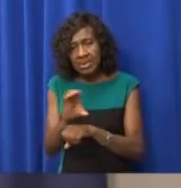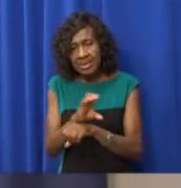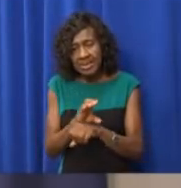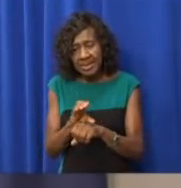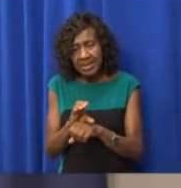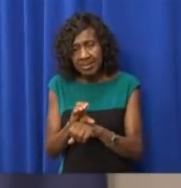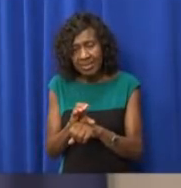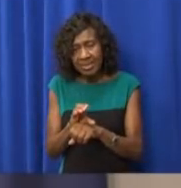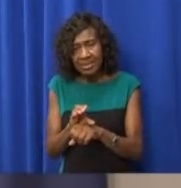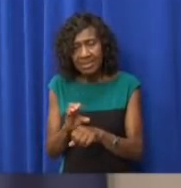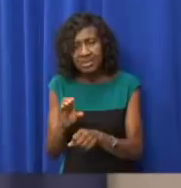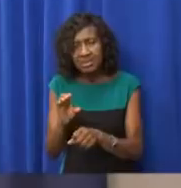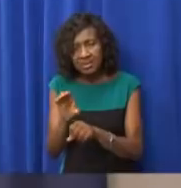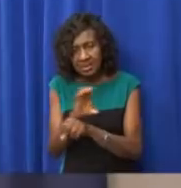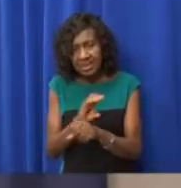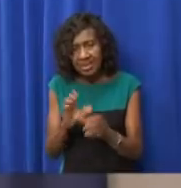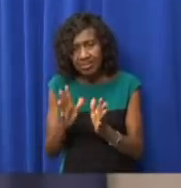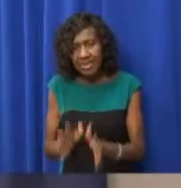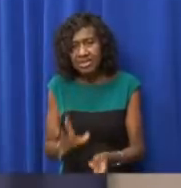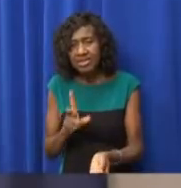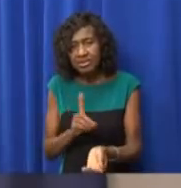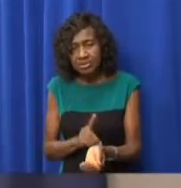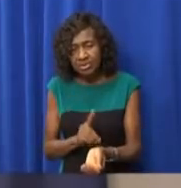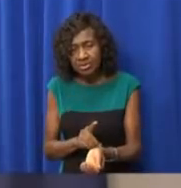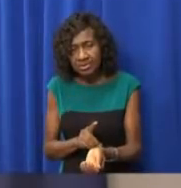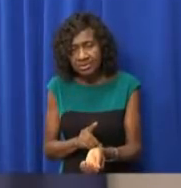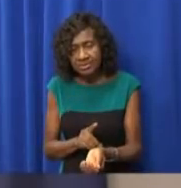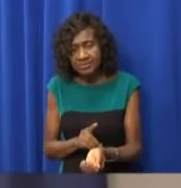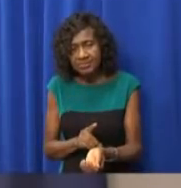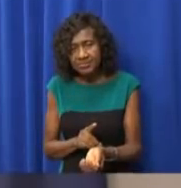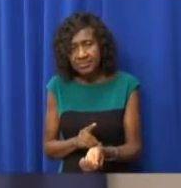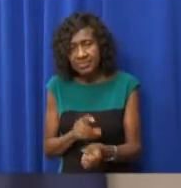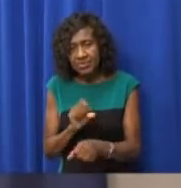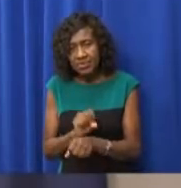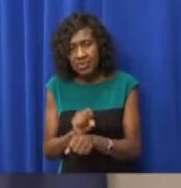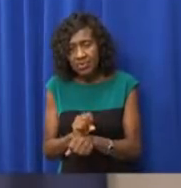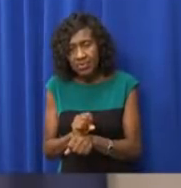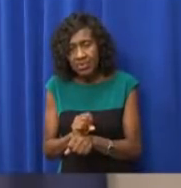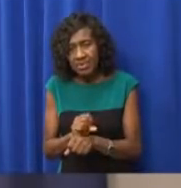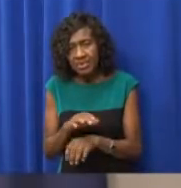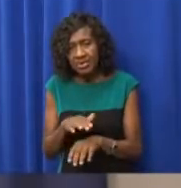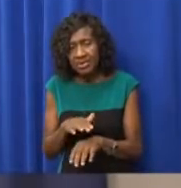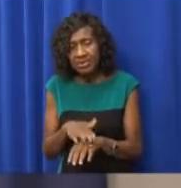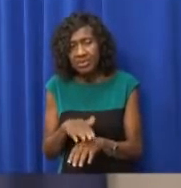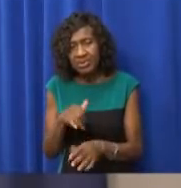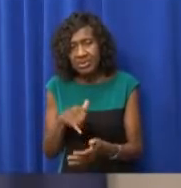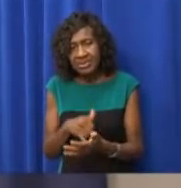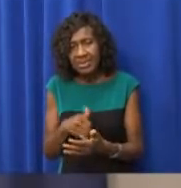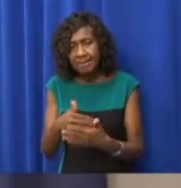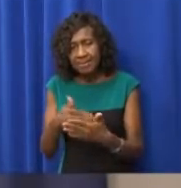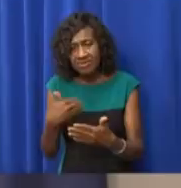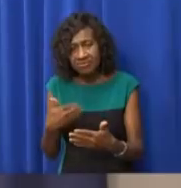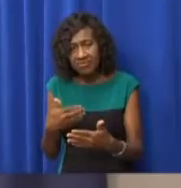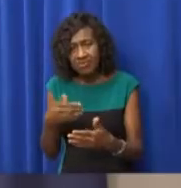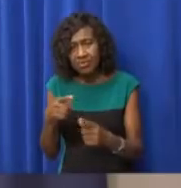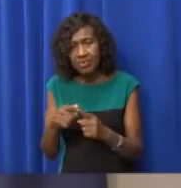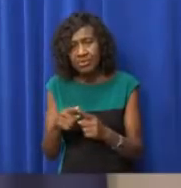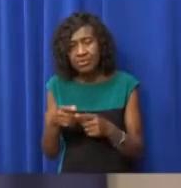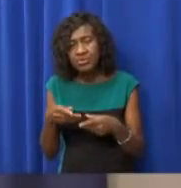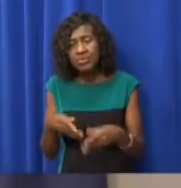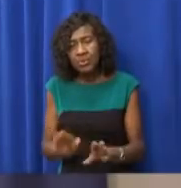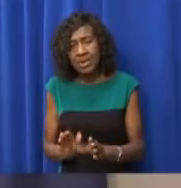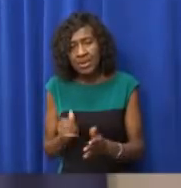with another doctor who had some interesting contacts that would allow this to happen.